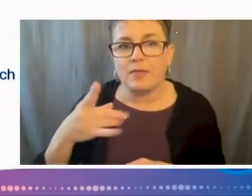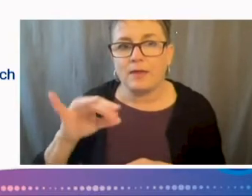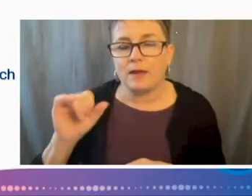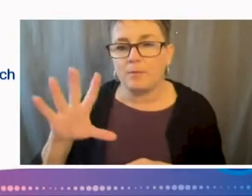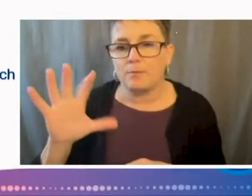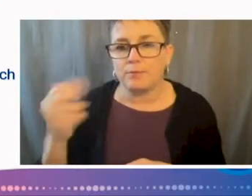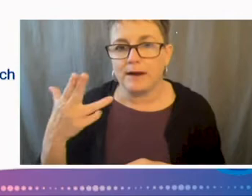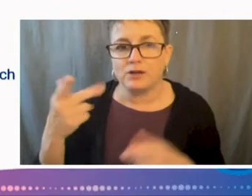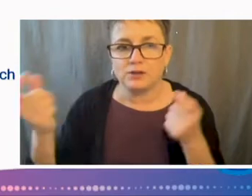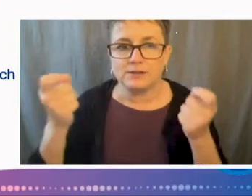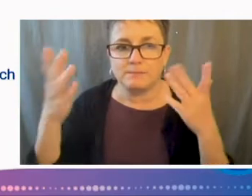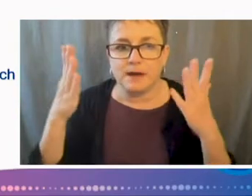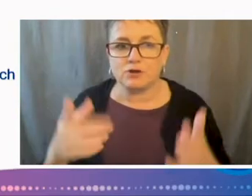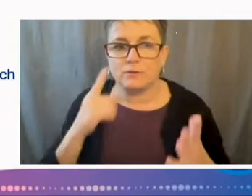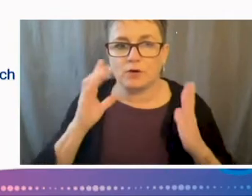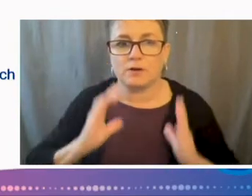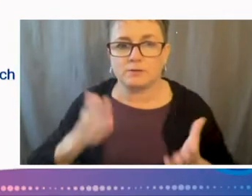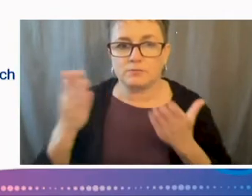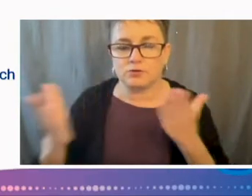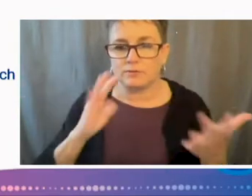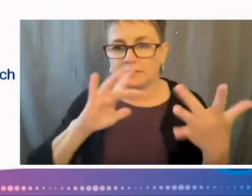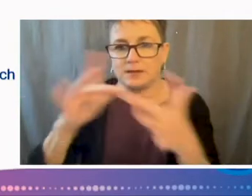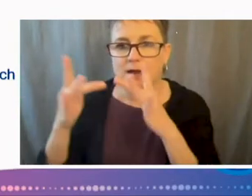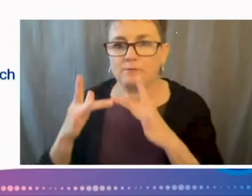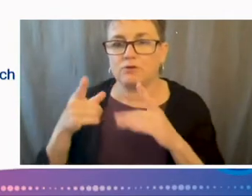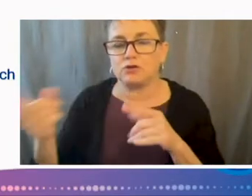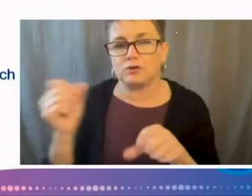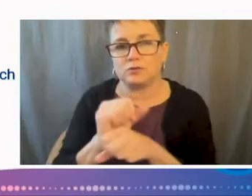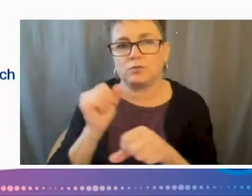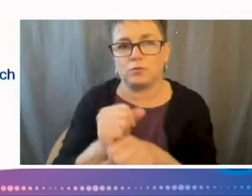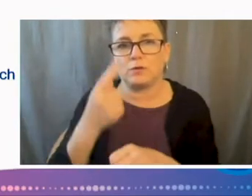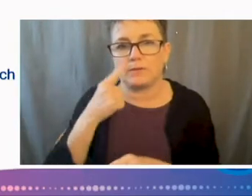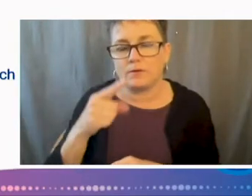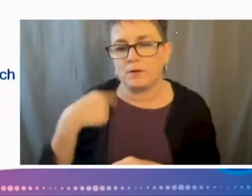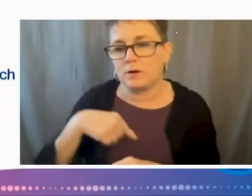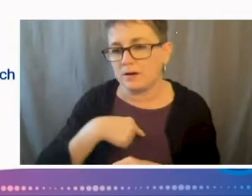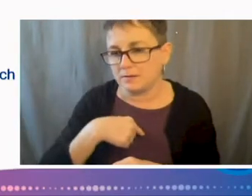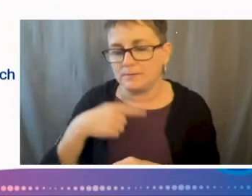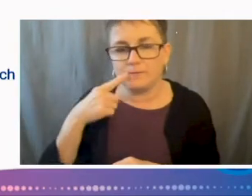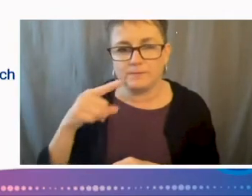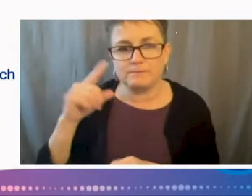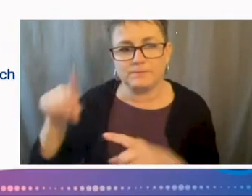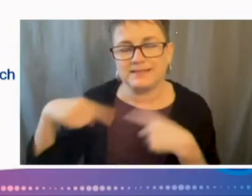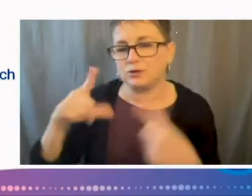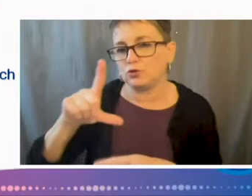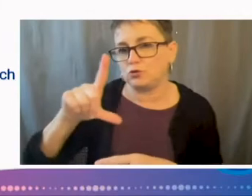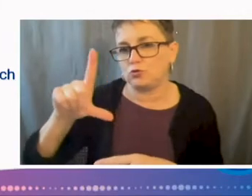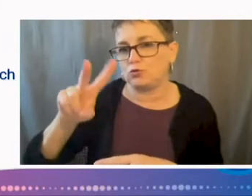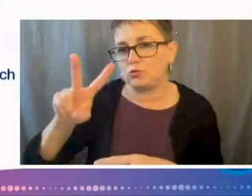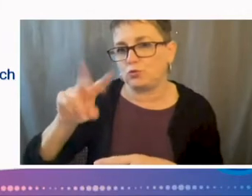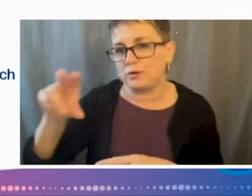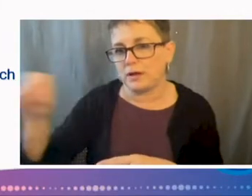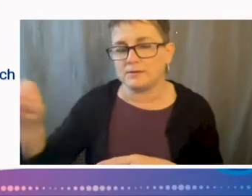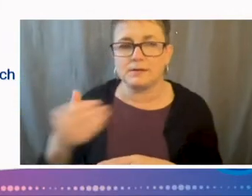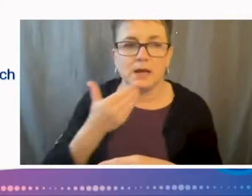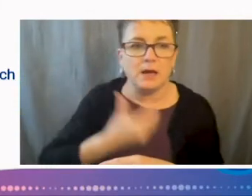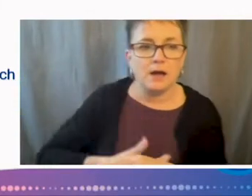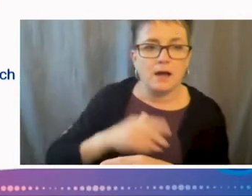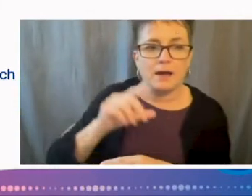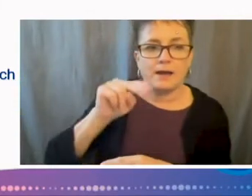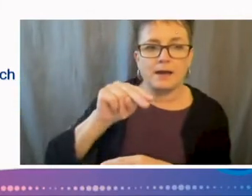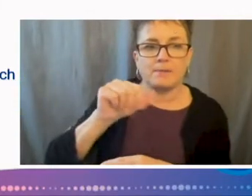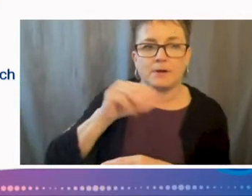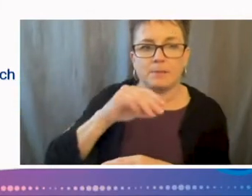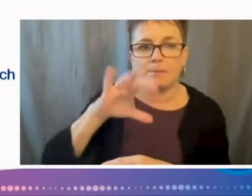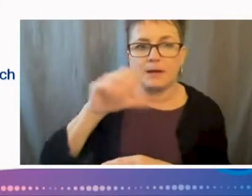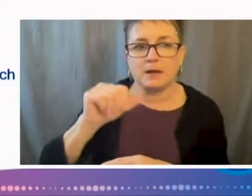outreach department. She has been with New Jersey Transit and Access Link since 2000. Next, I am Danica Parker. I have been